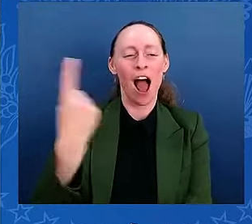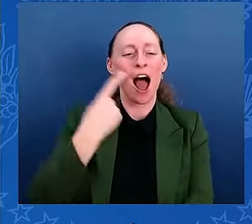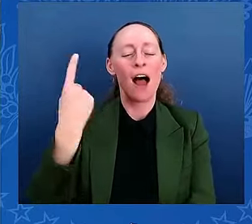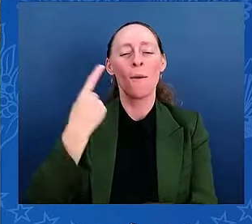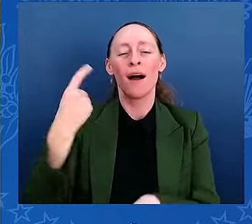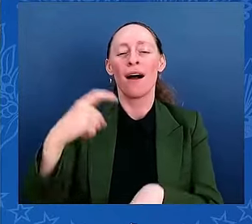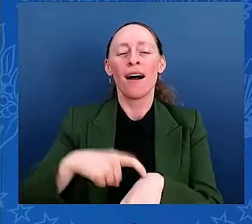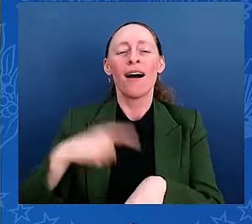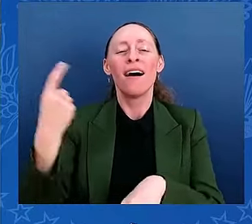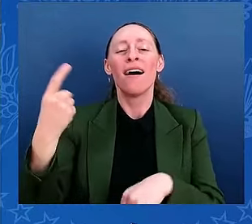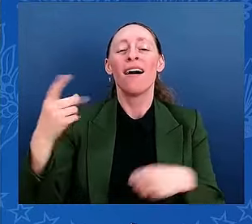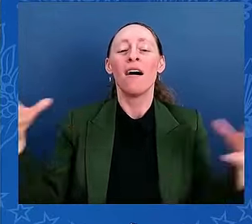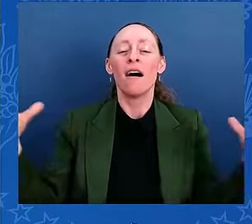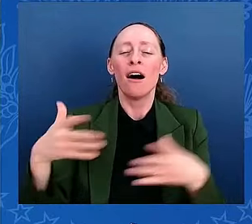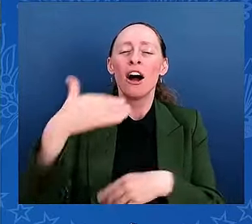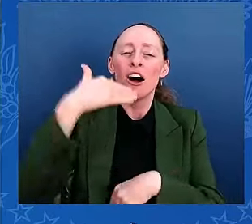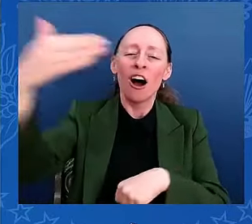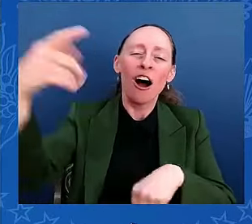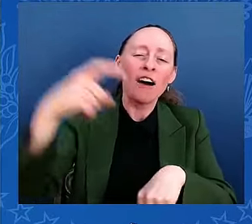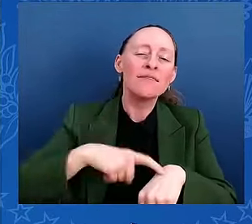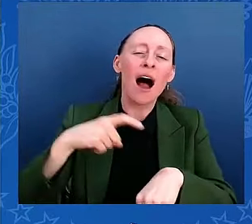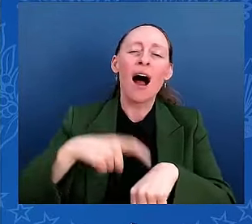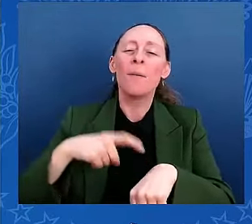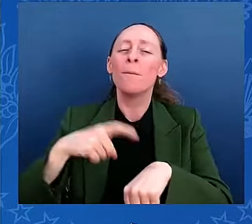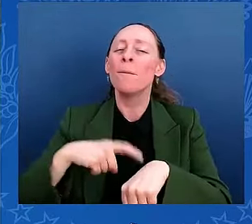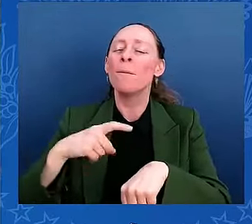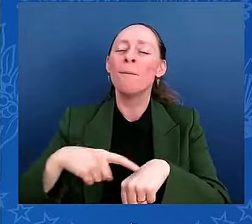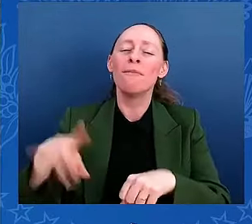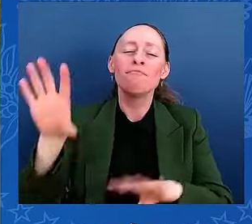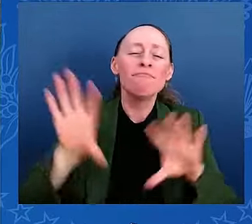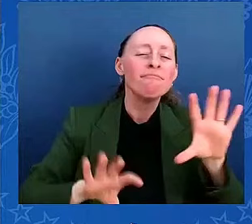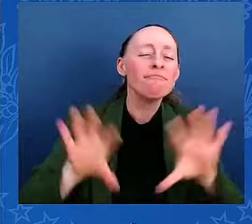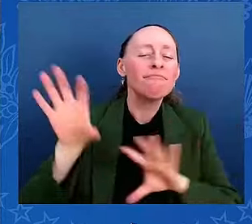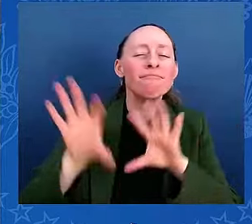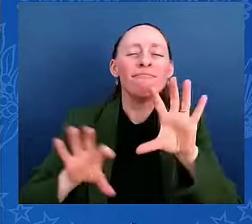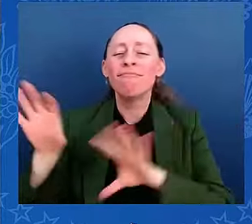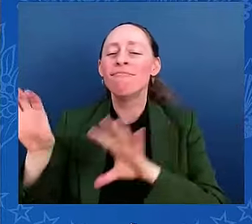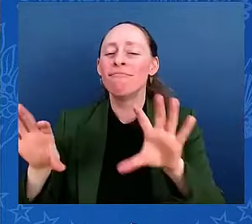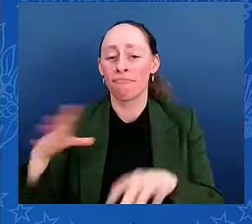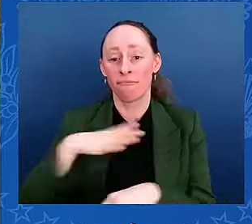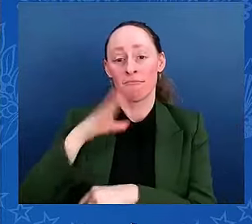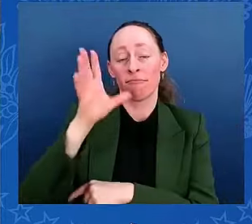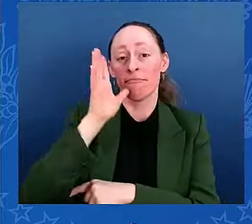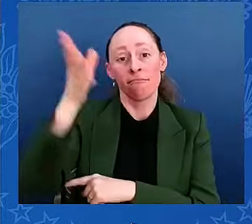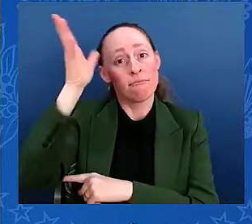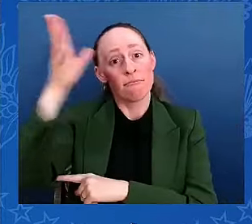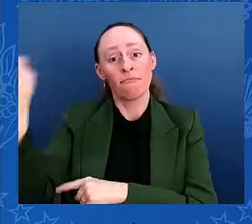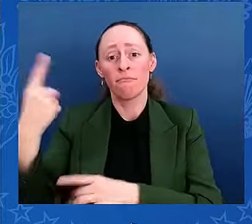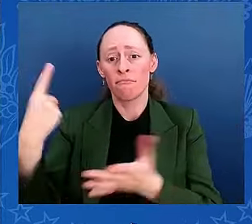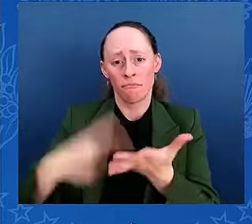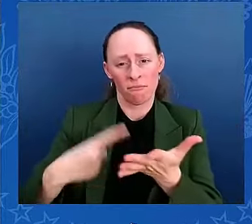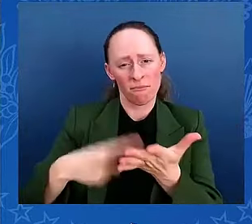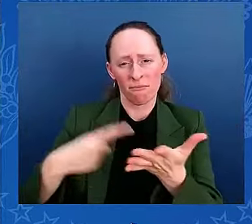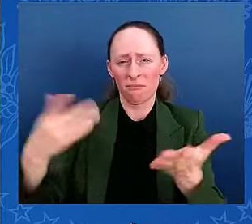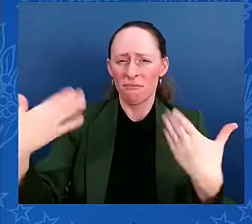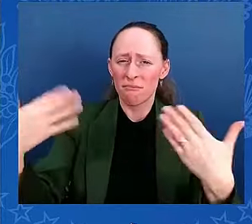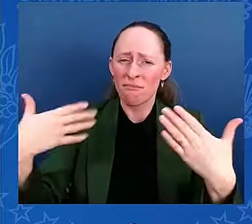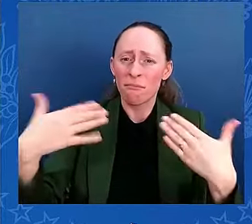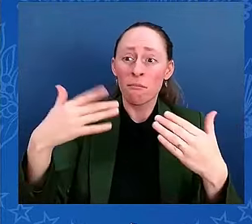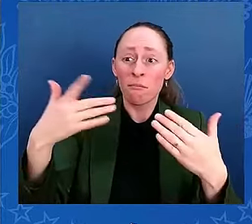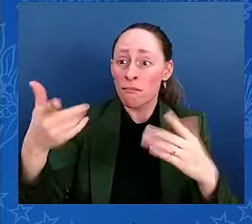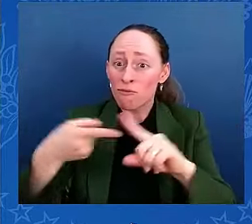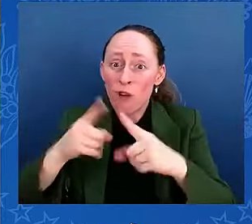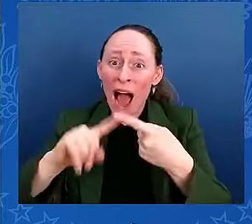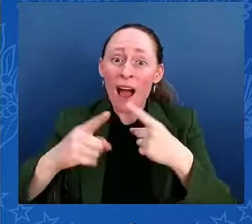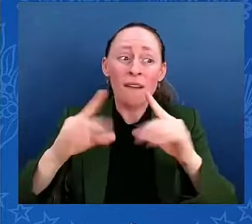grandparents also taught me to never waste an opportunity to invite more people to the table and make a difference